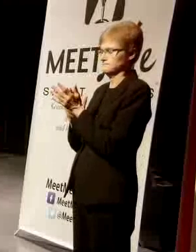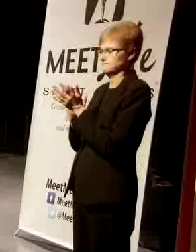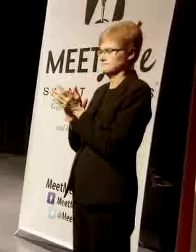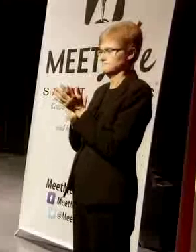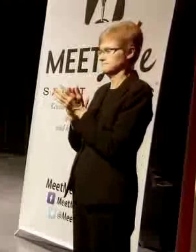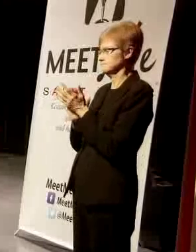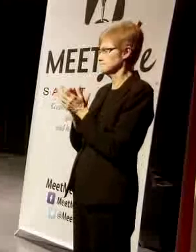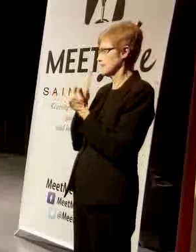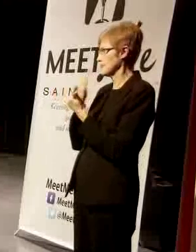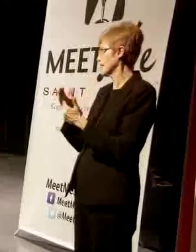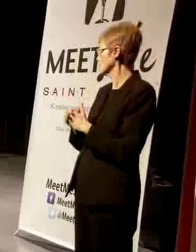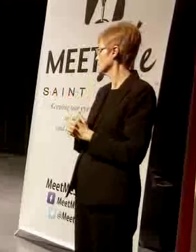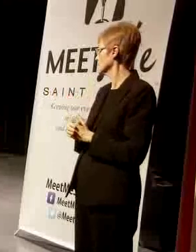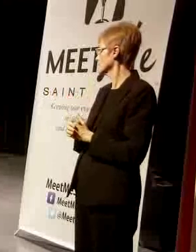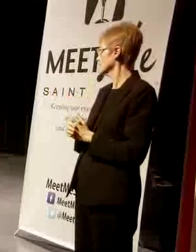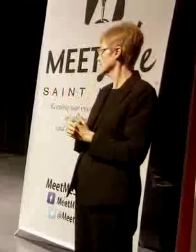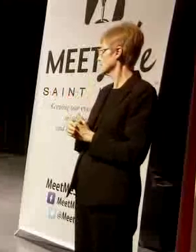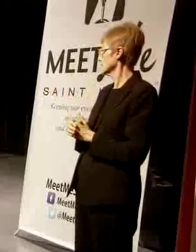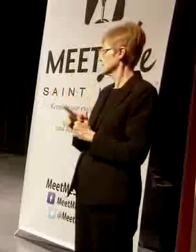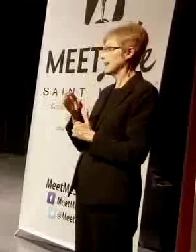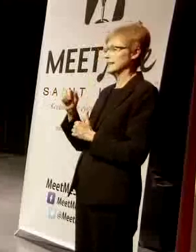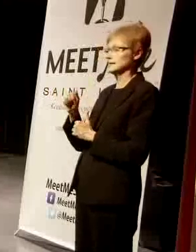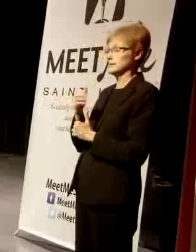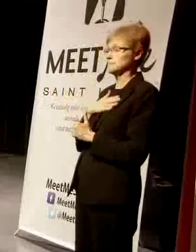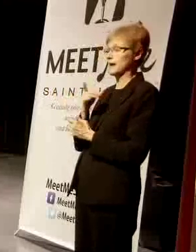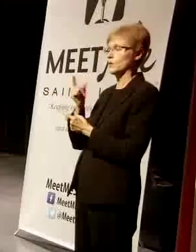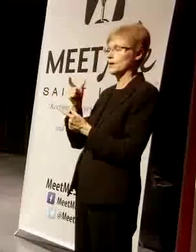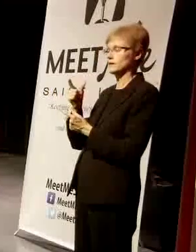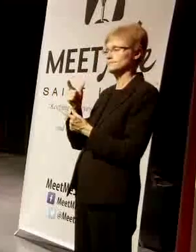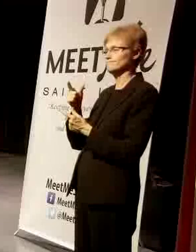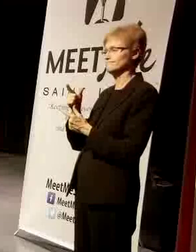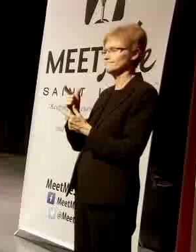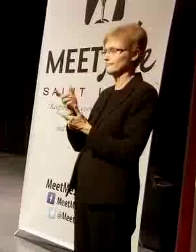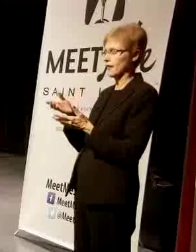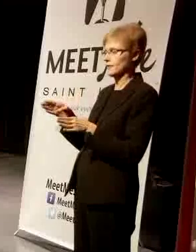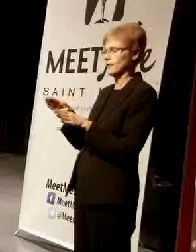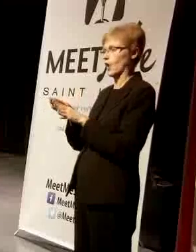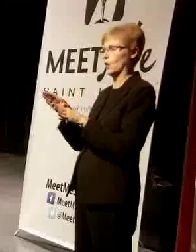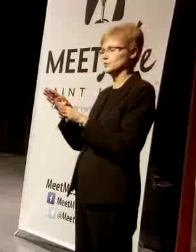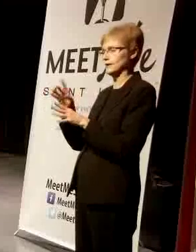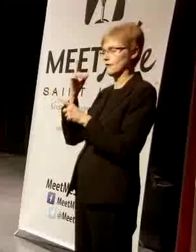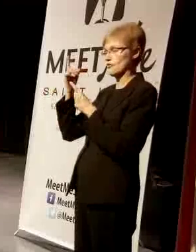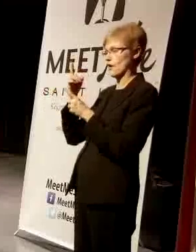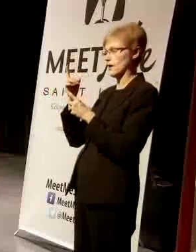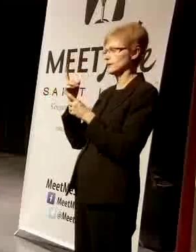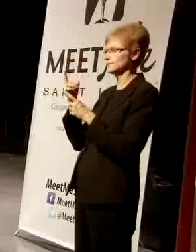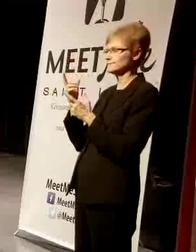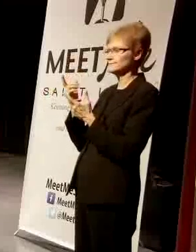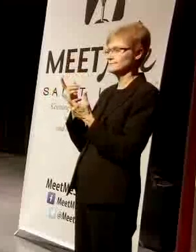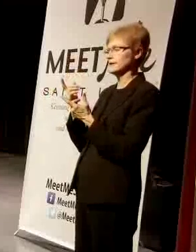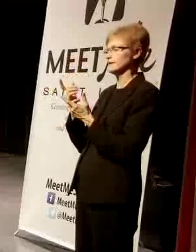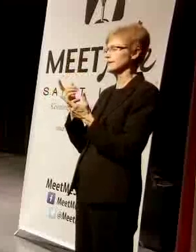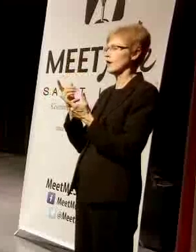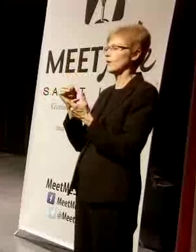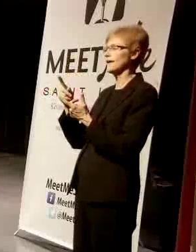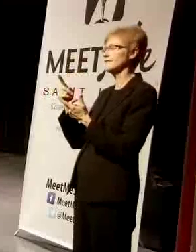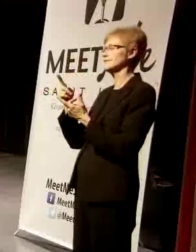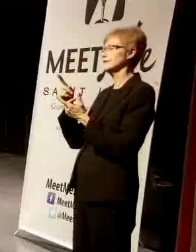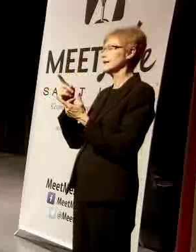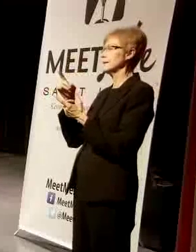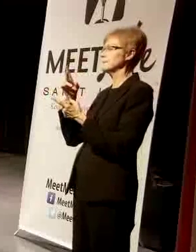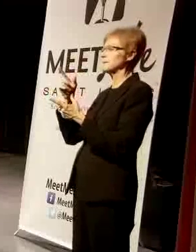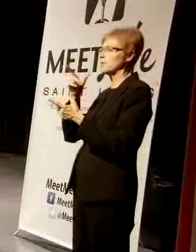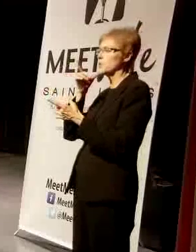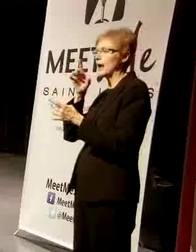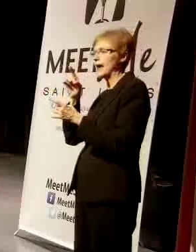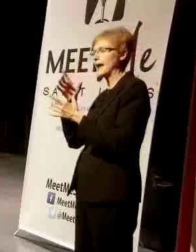Thank you. Okay, and my very quick closing thought, for all of those who get, you know, haters on email or on Twitter, and God knows